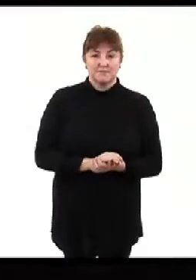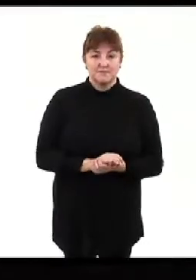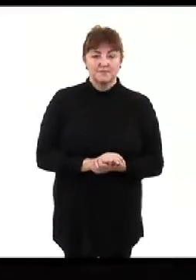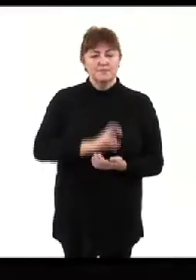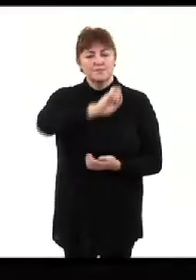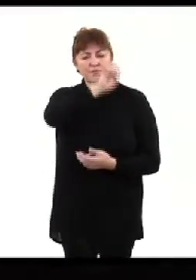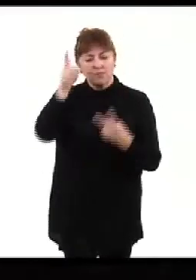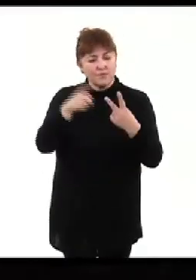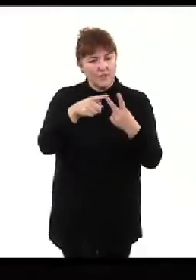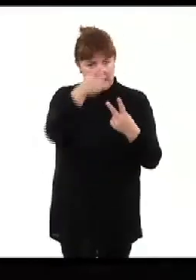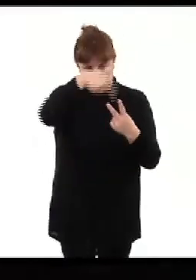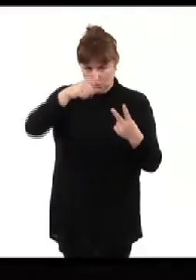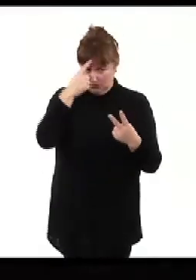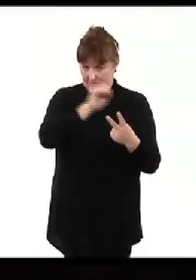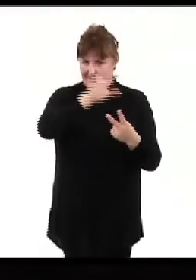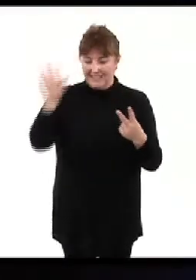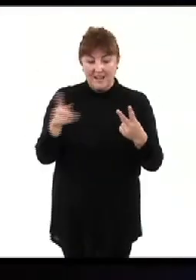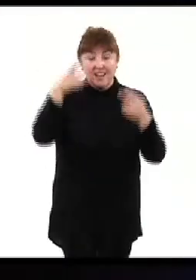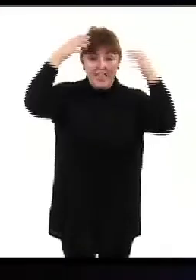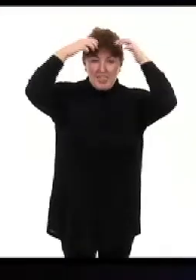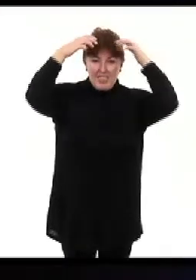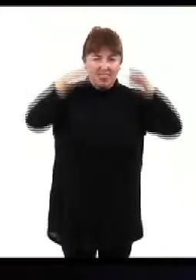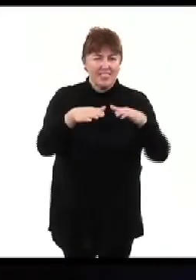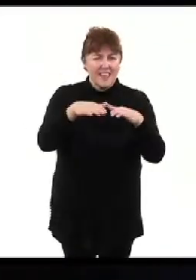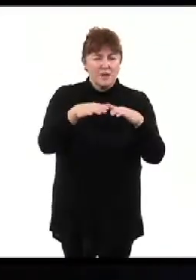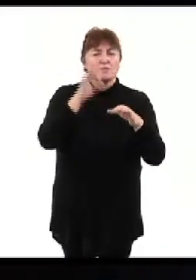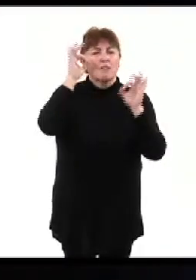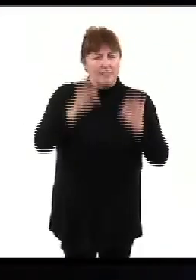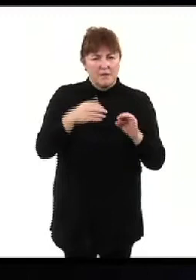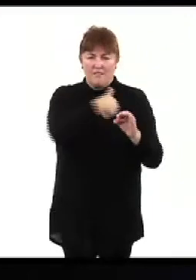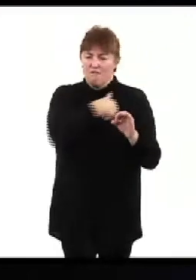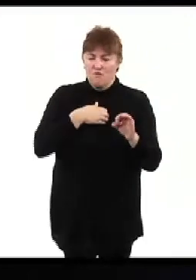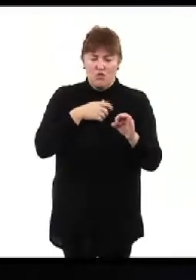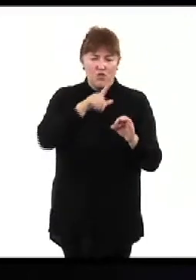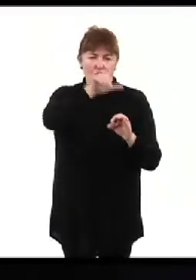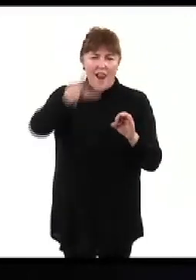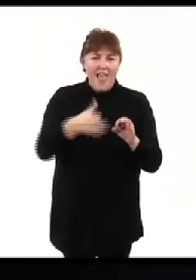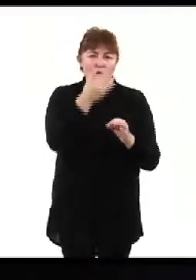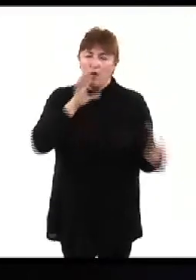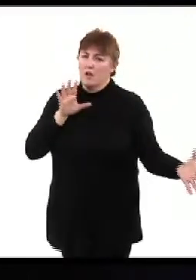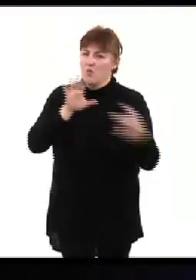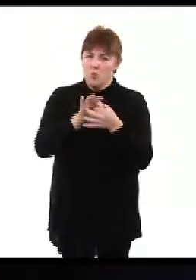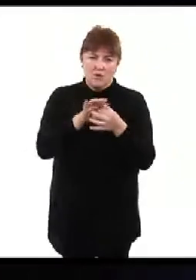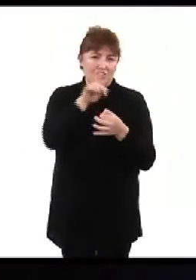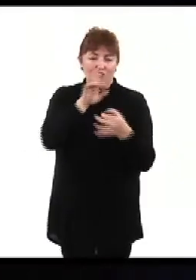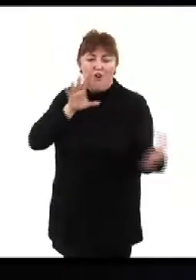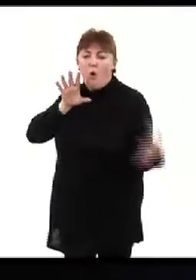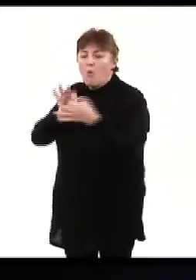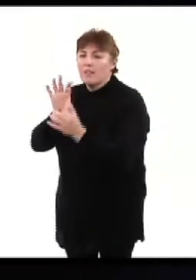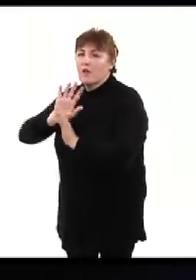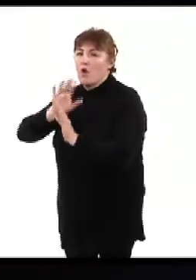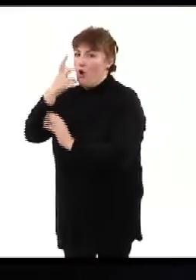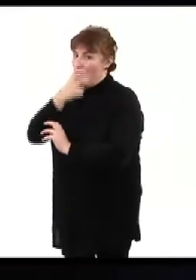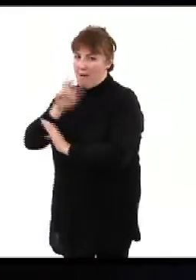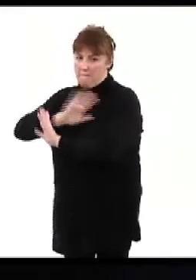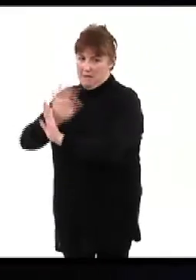about is language. And so we see left hemisphere being involved in sign production, just like the left hemisphere, or in